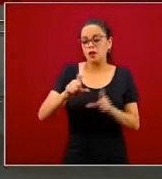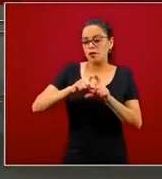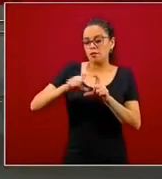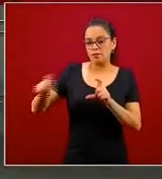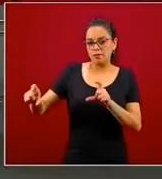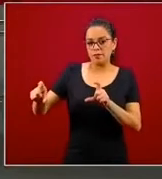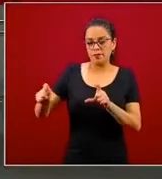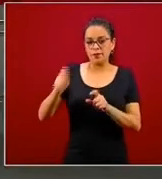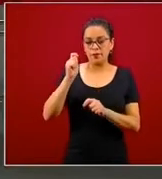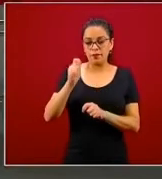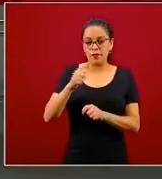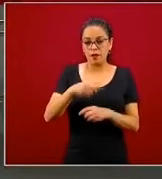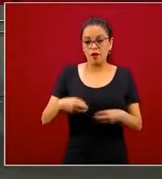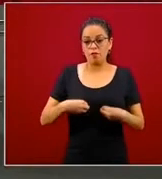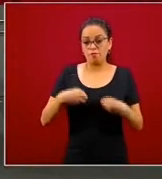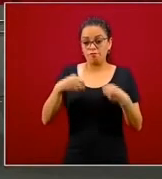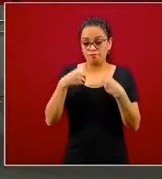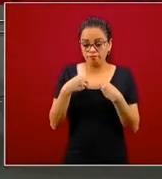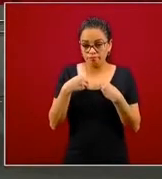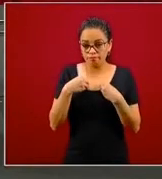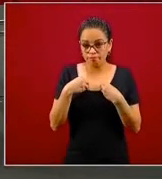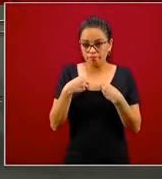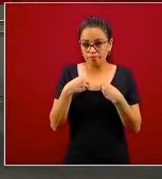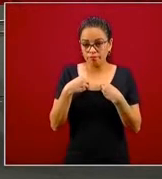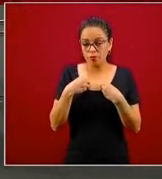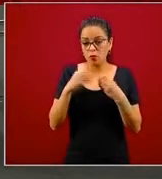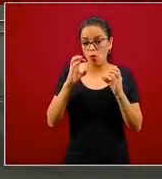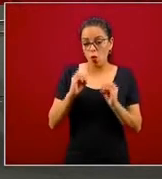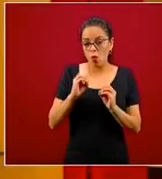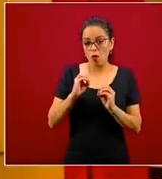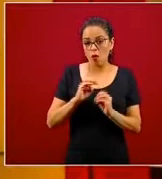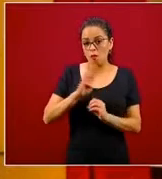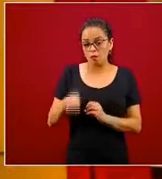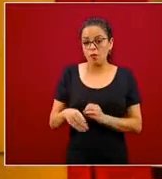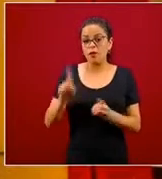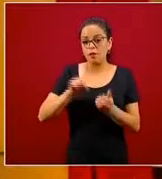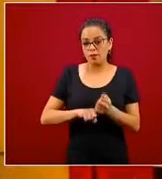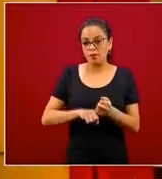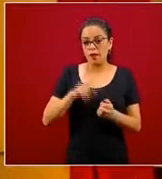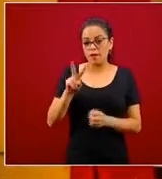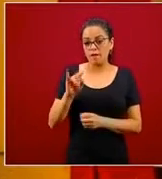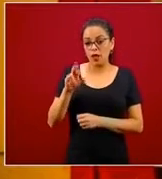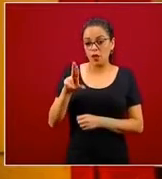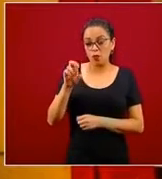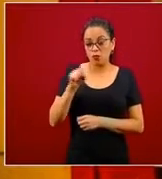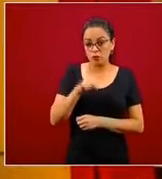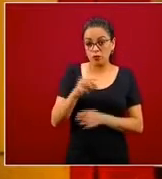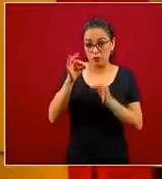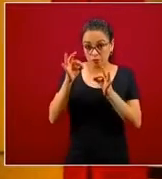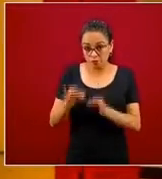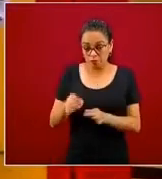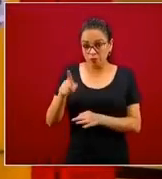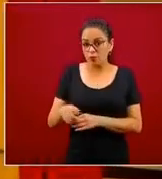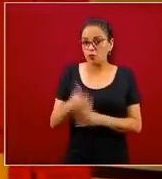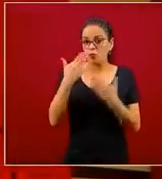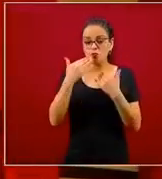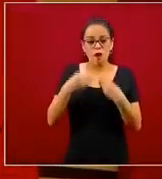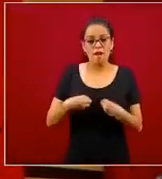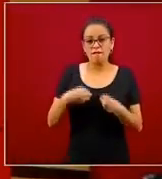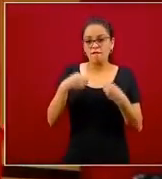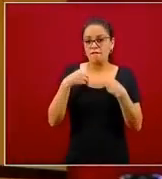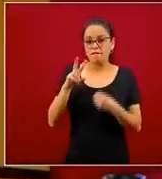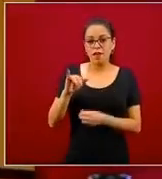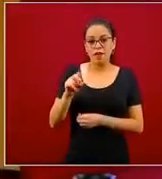cover a wide spectrum of living organisms, or not living, because viruses in